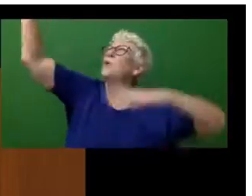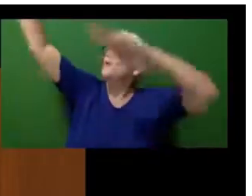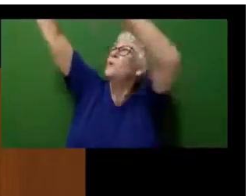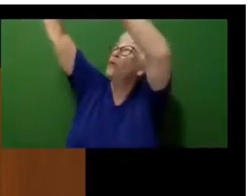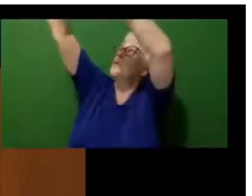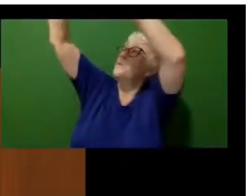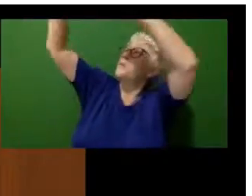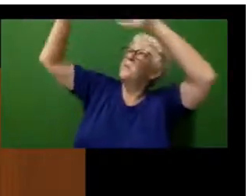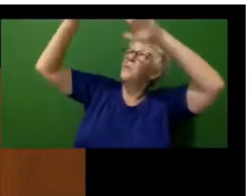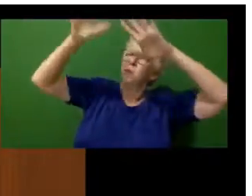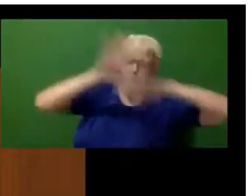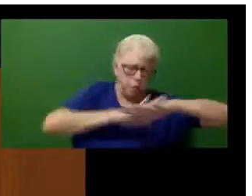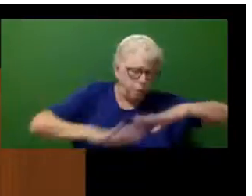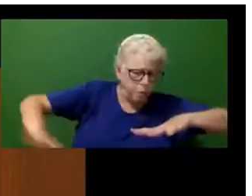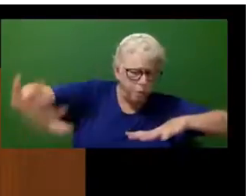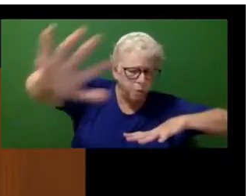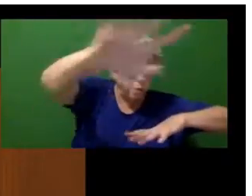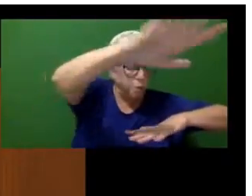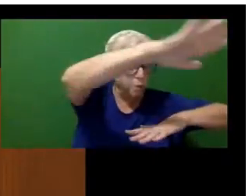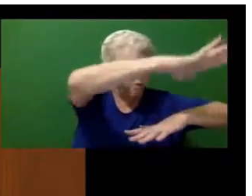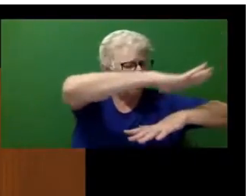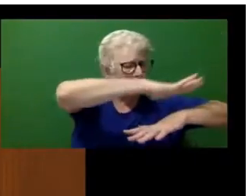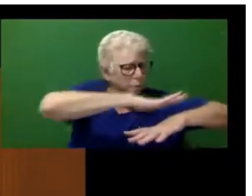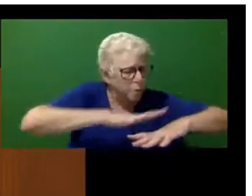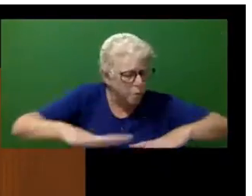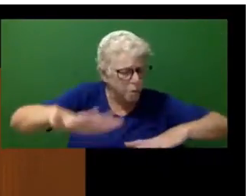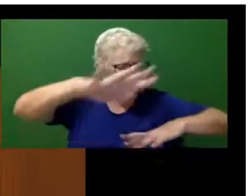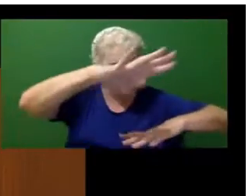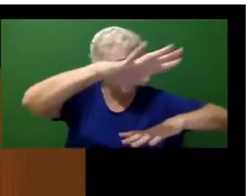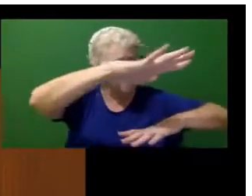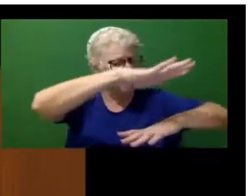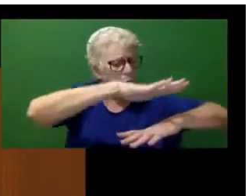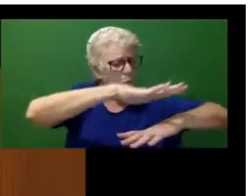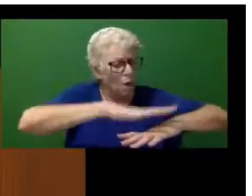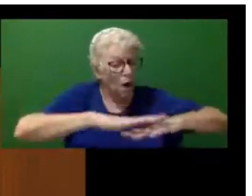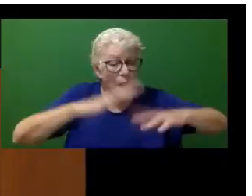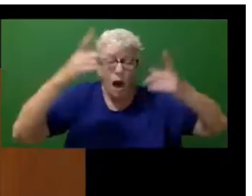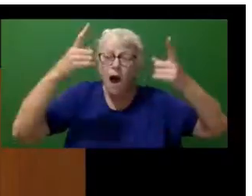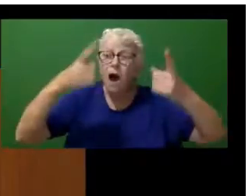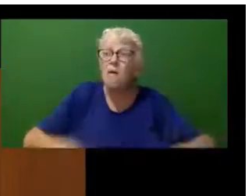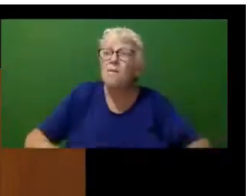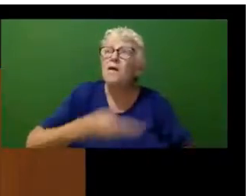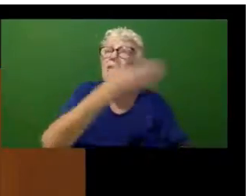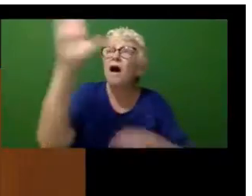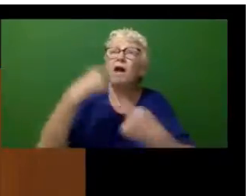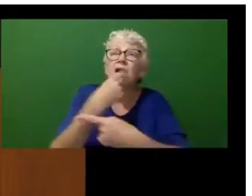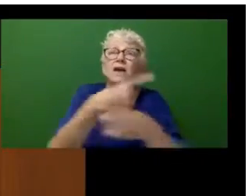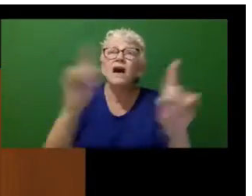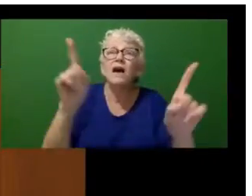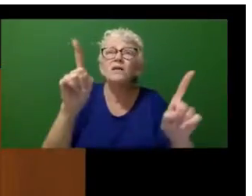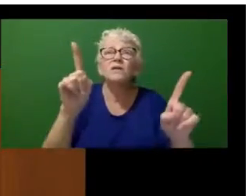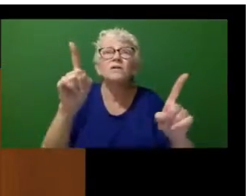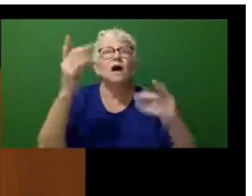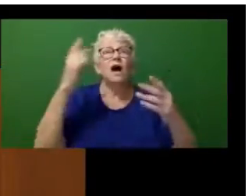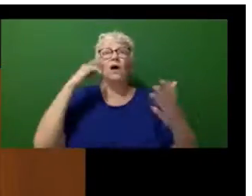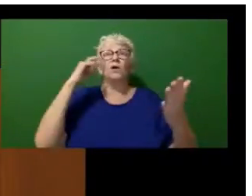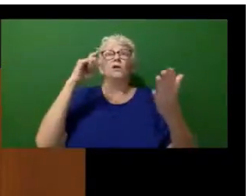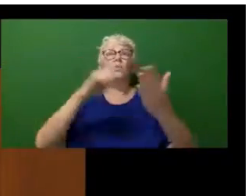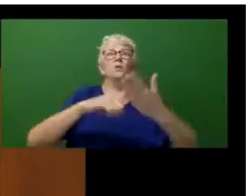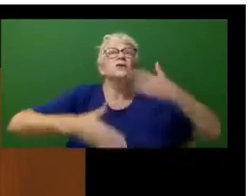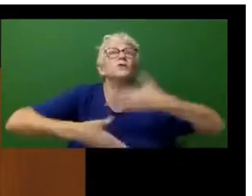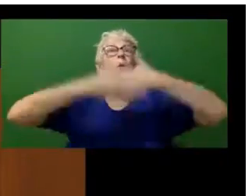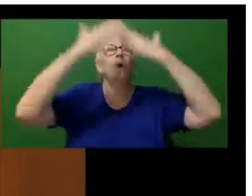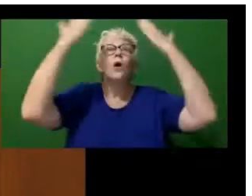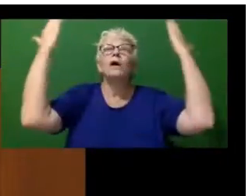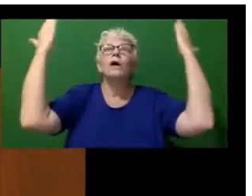v'ruach Elohim, merachefet al penei hamayim, v'yomer Elohim,